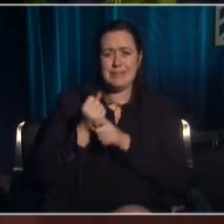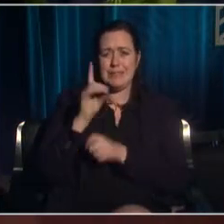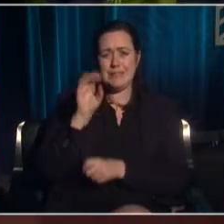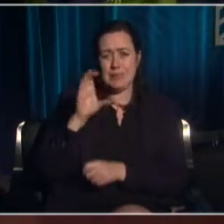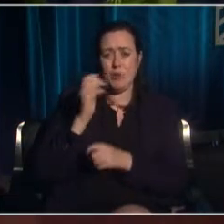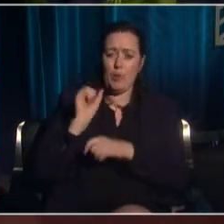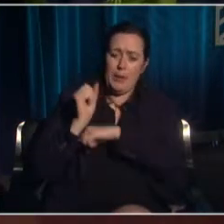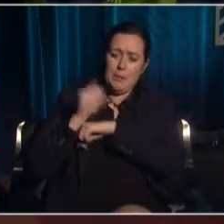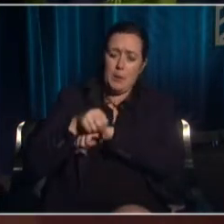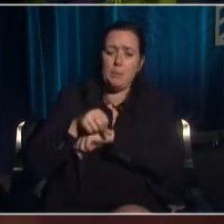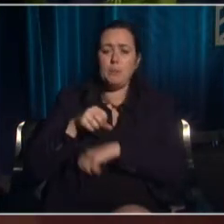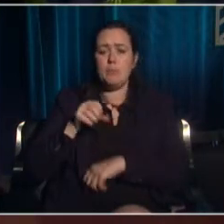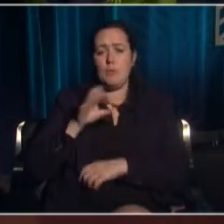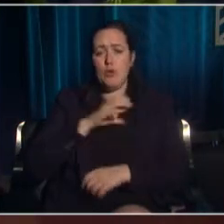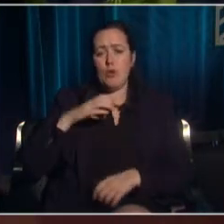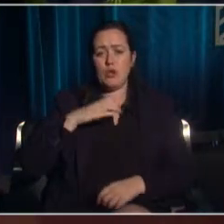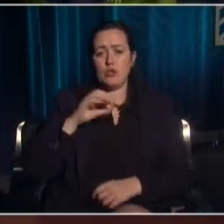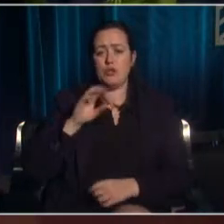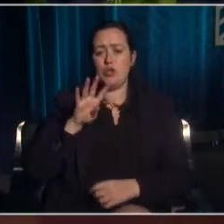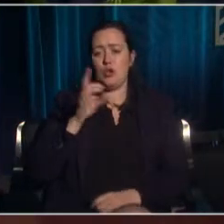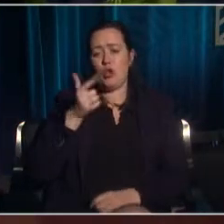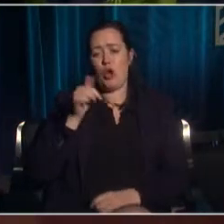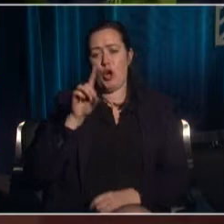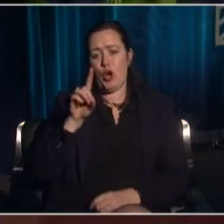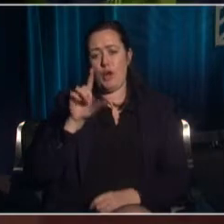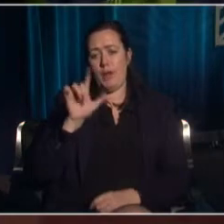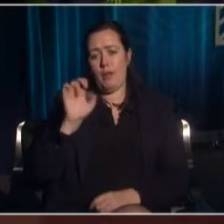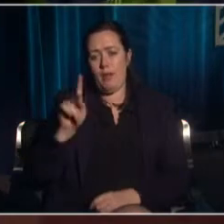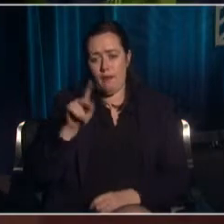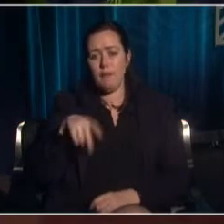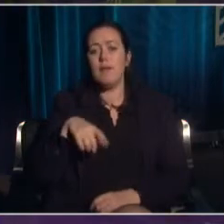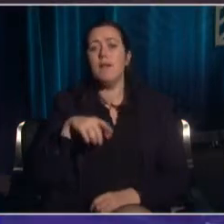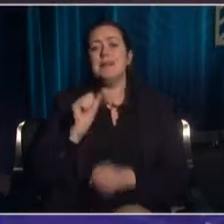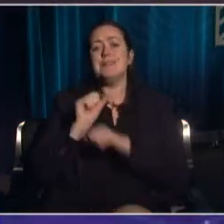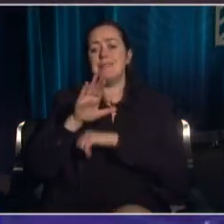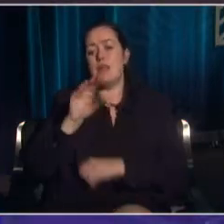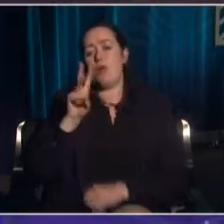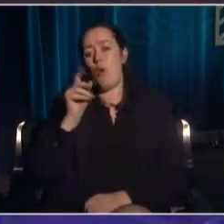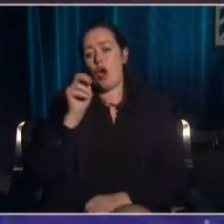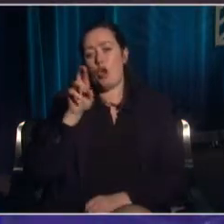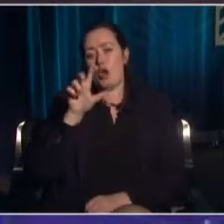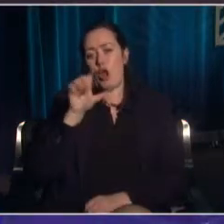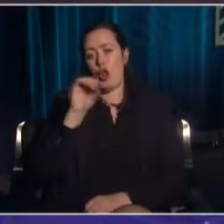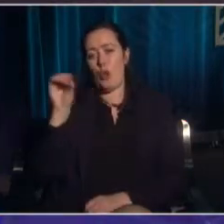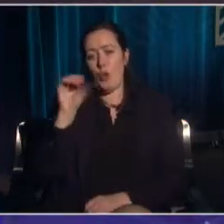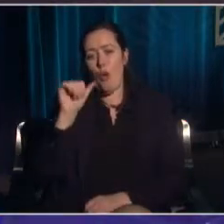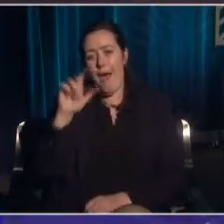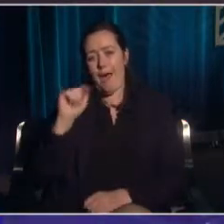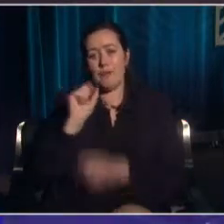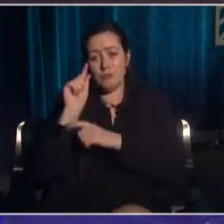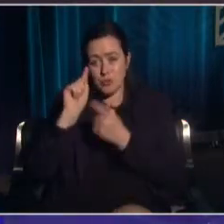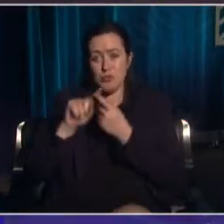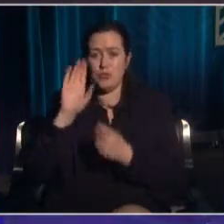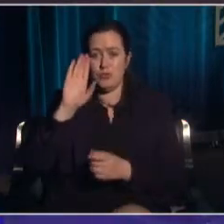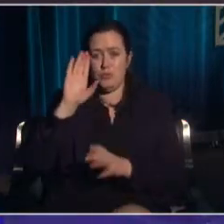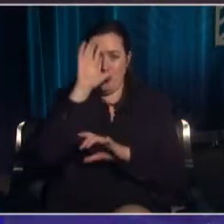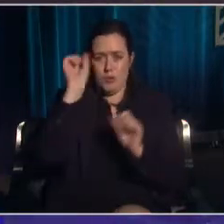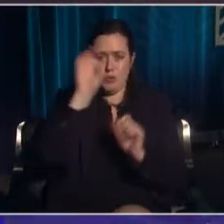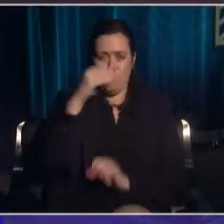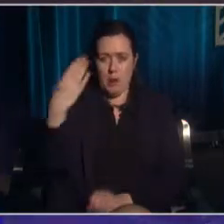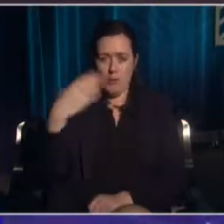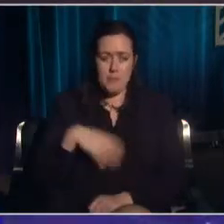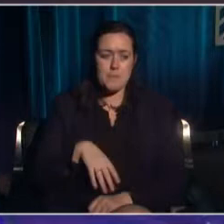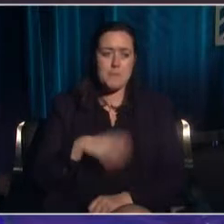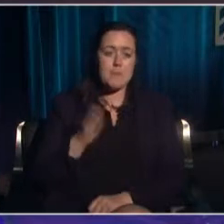gridlock and sent the Water to the World Act to President Obama for his signature. Education is hope.